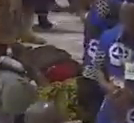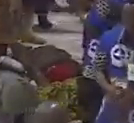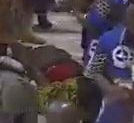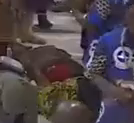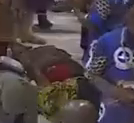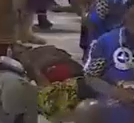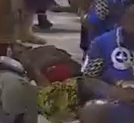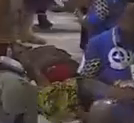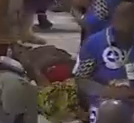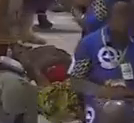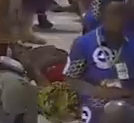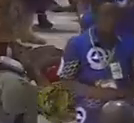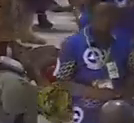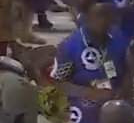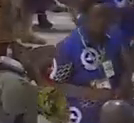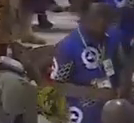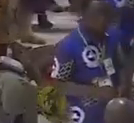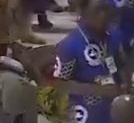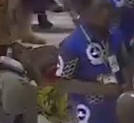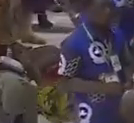Glory be to your holy name, Lord.